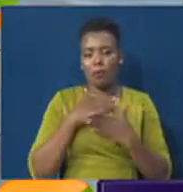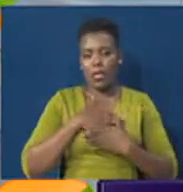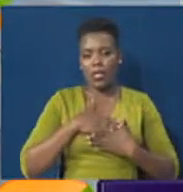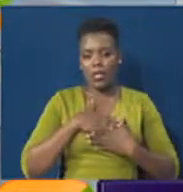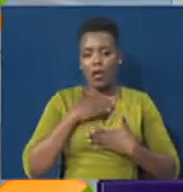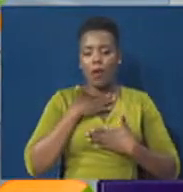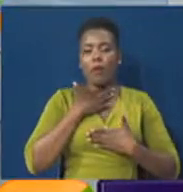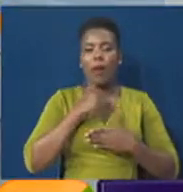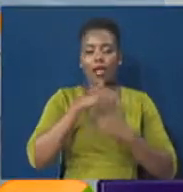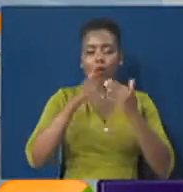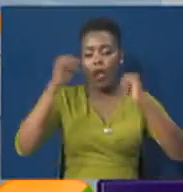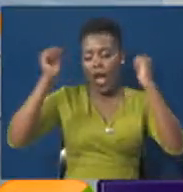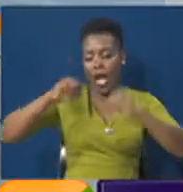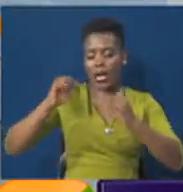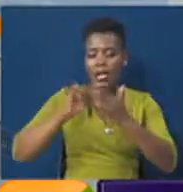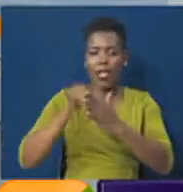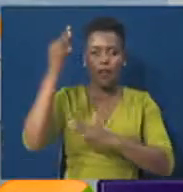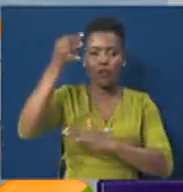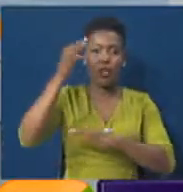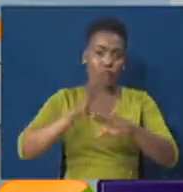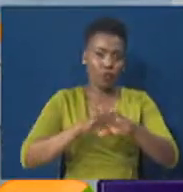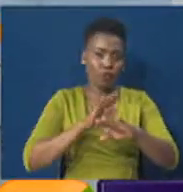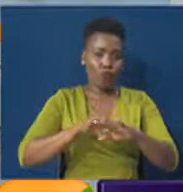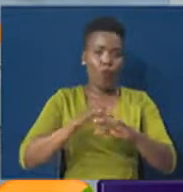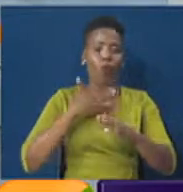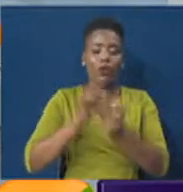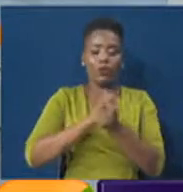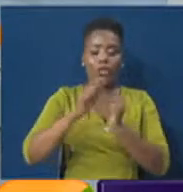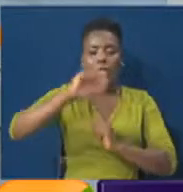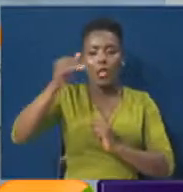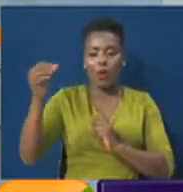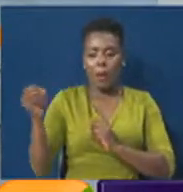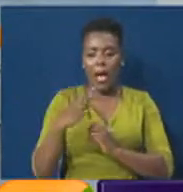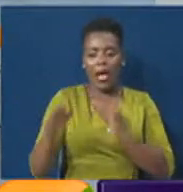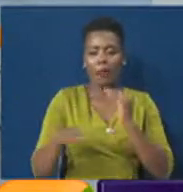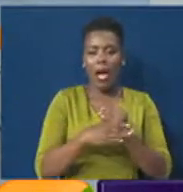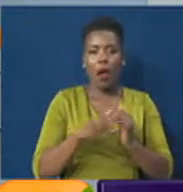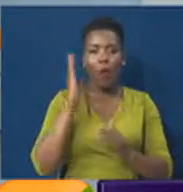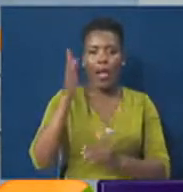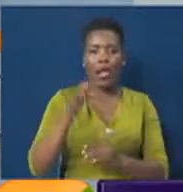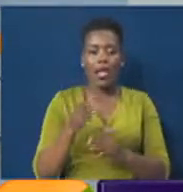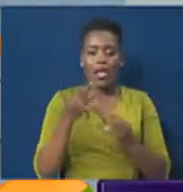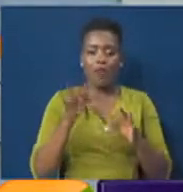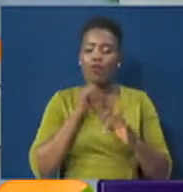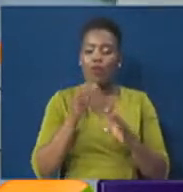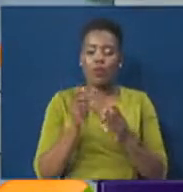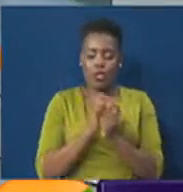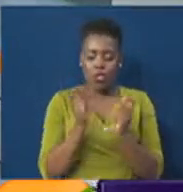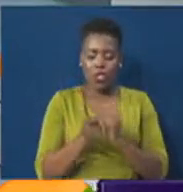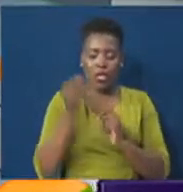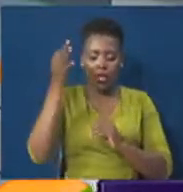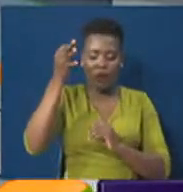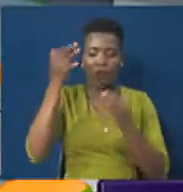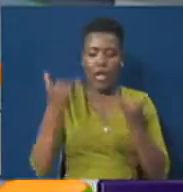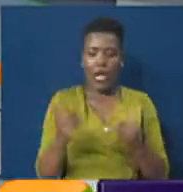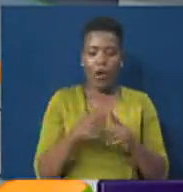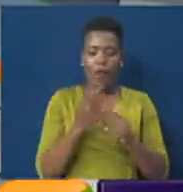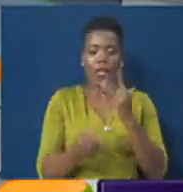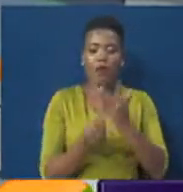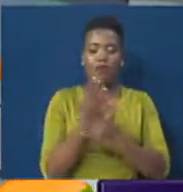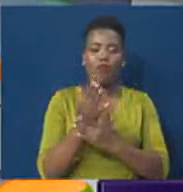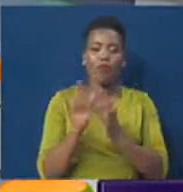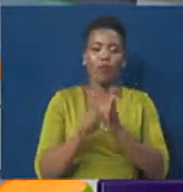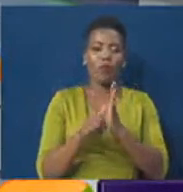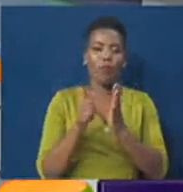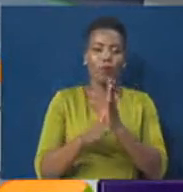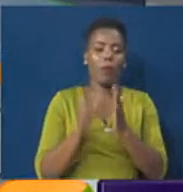agree that the future is urban. So if we don't mitigate that future now, then we'll have a problem. Okay. That's why the